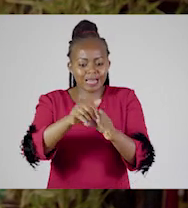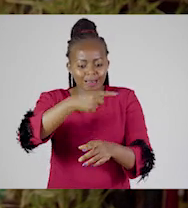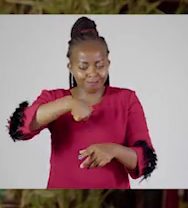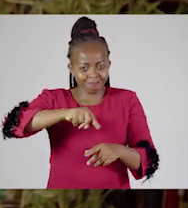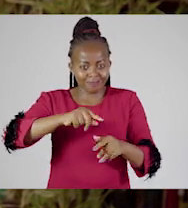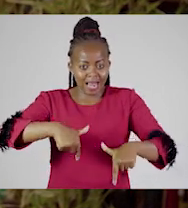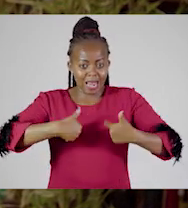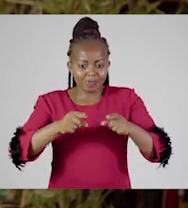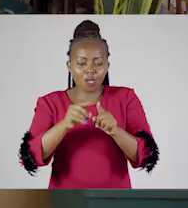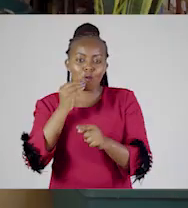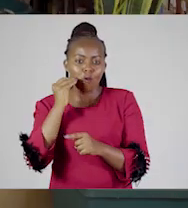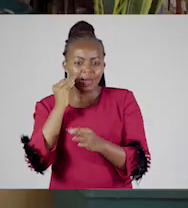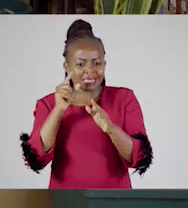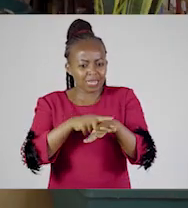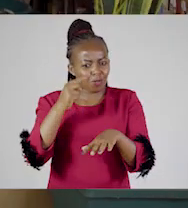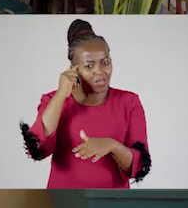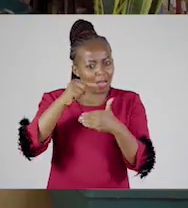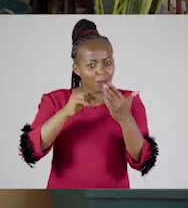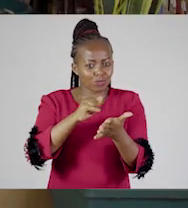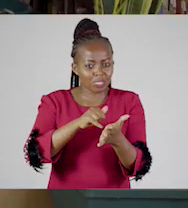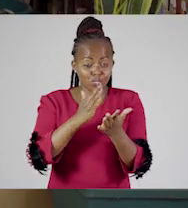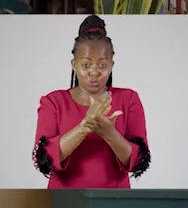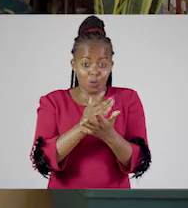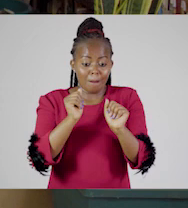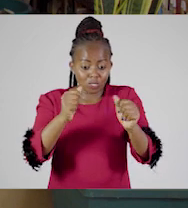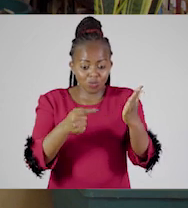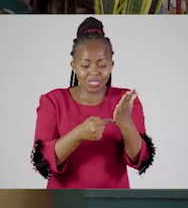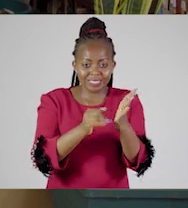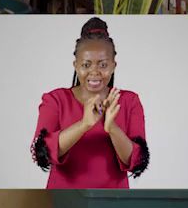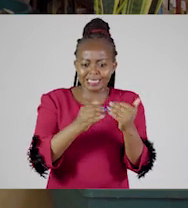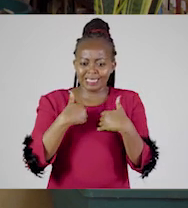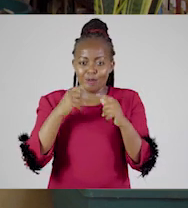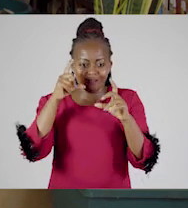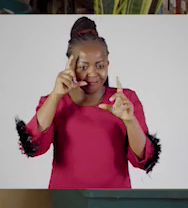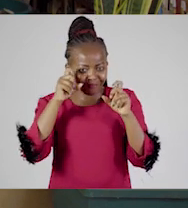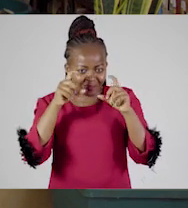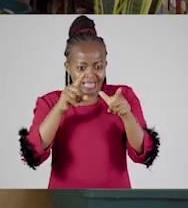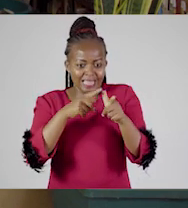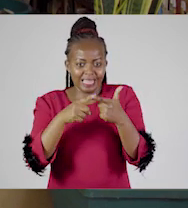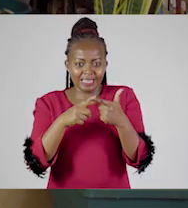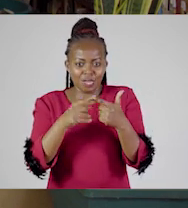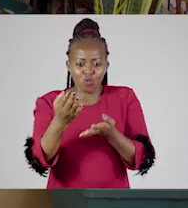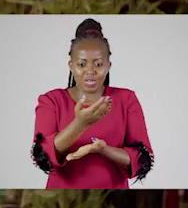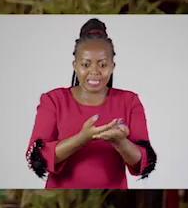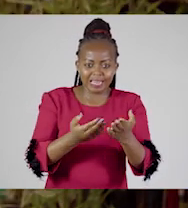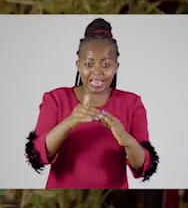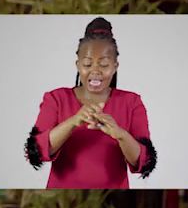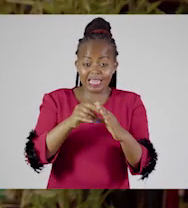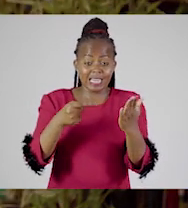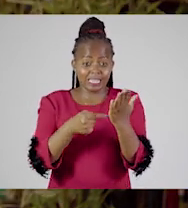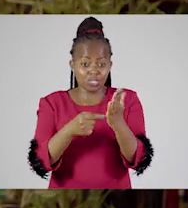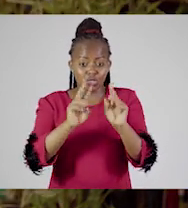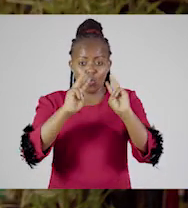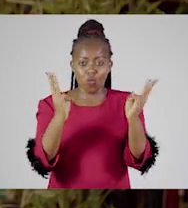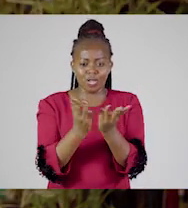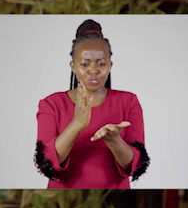lives. And if you think about it, really, we already digitize in one form or another. When we take photographs, when we, when we interact within the digital space,